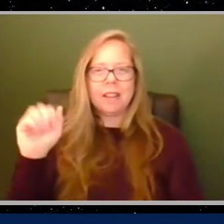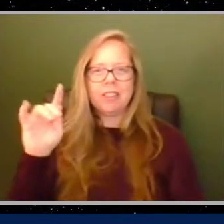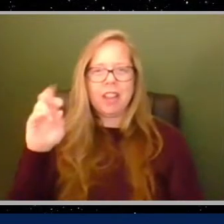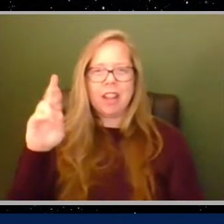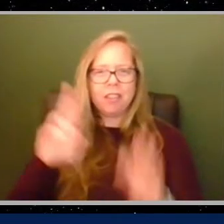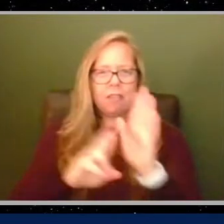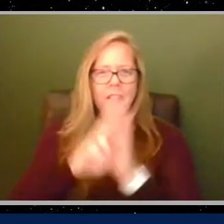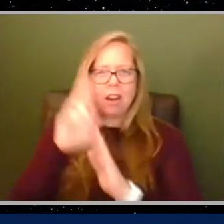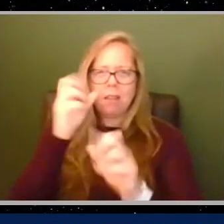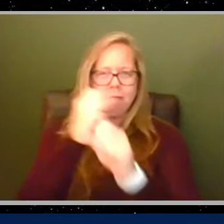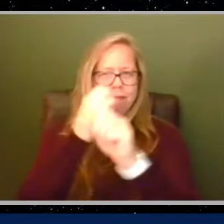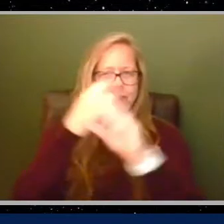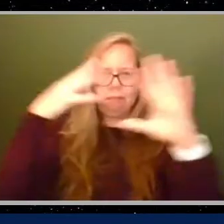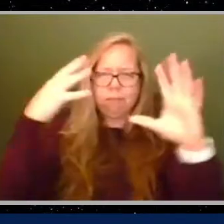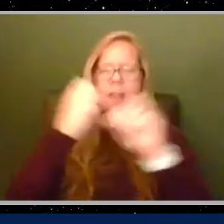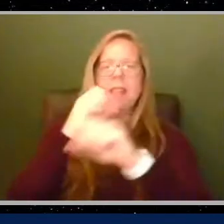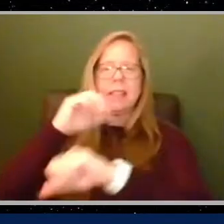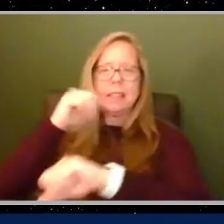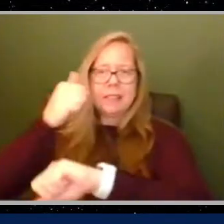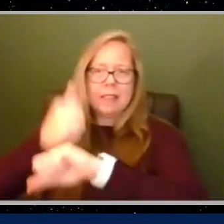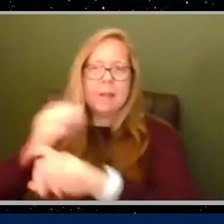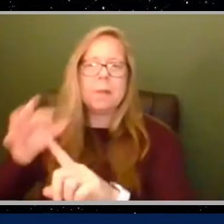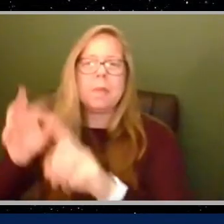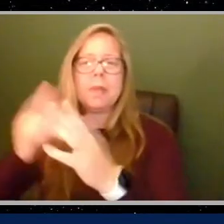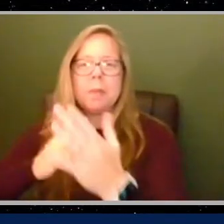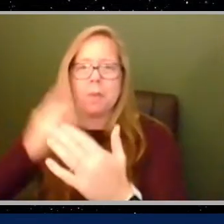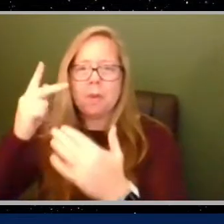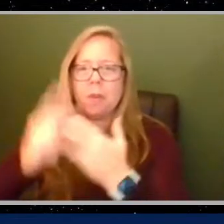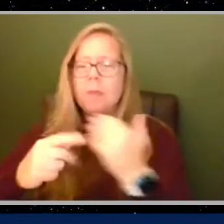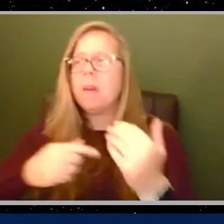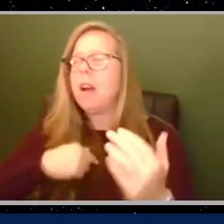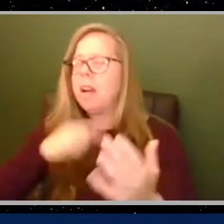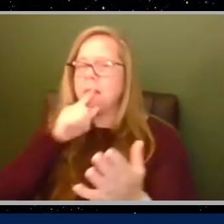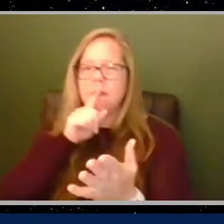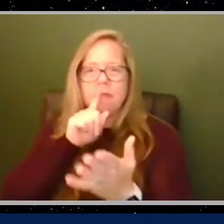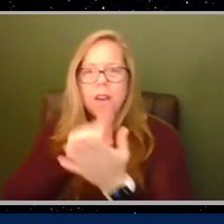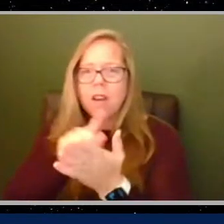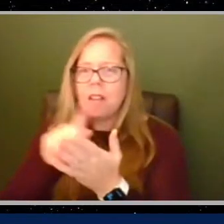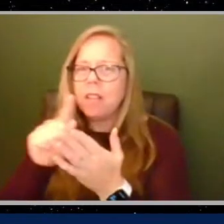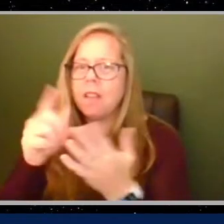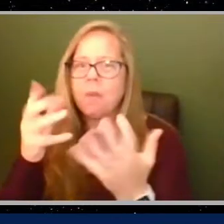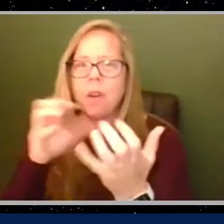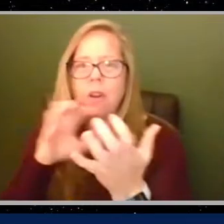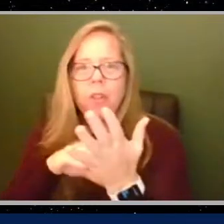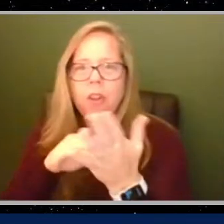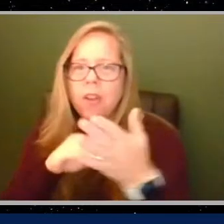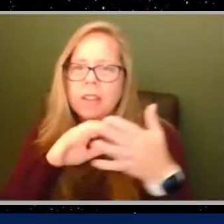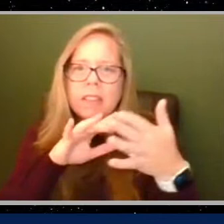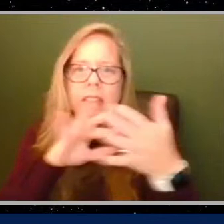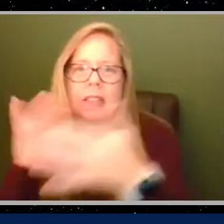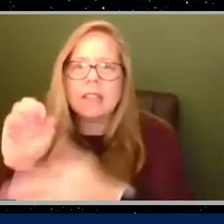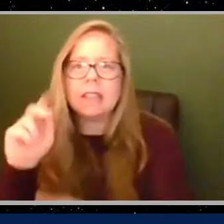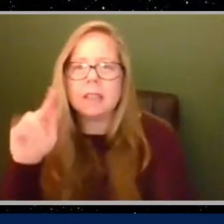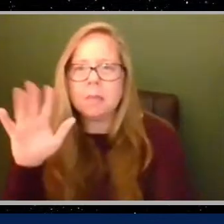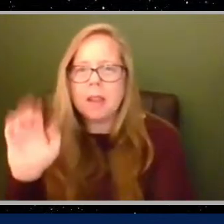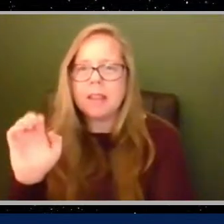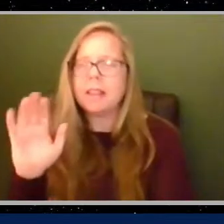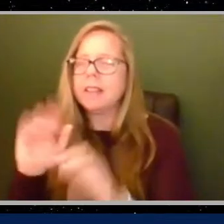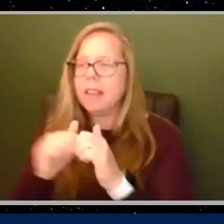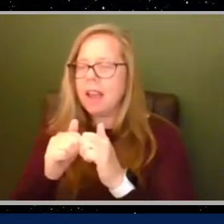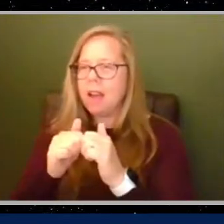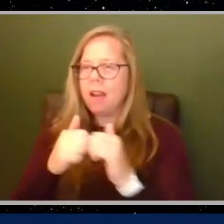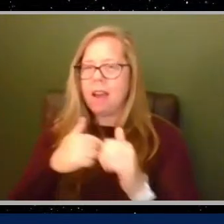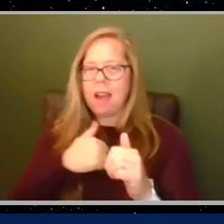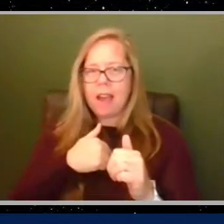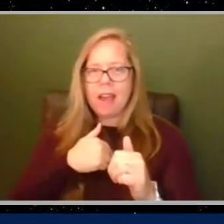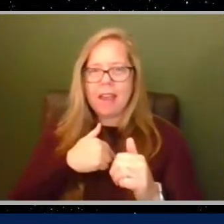teach all about astronomy. And I fell in love and wanted to know everything I could about space after that. And that's how I became the space